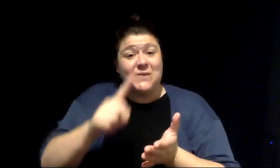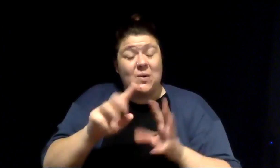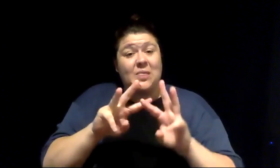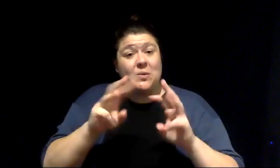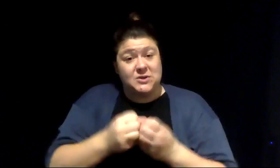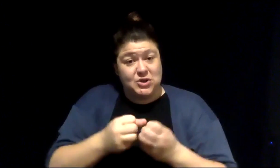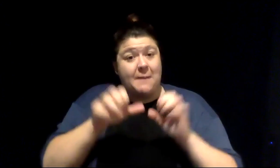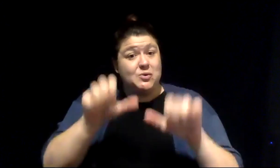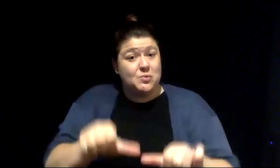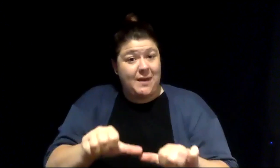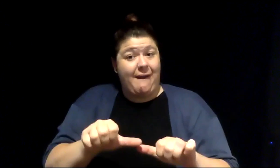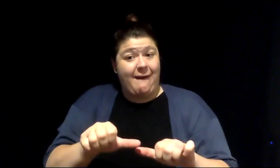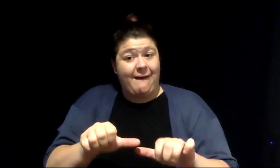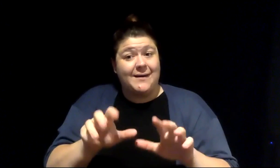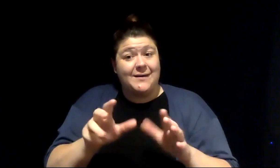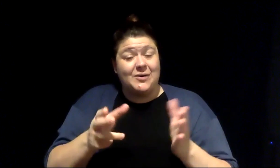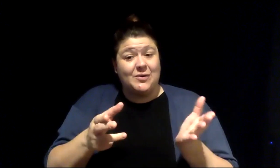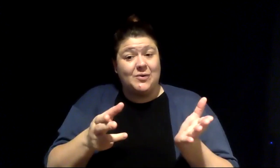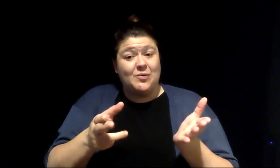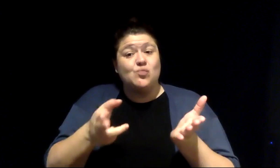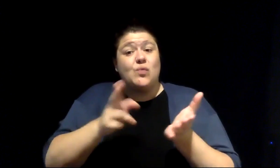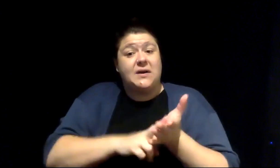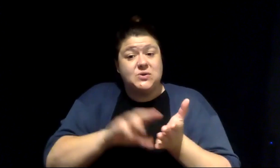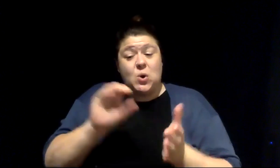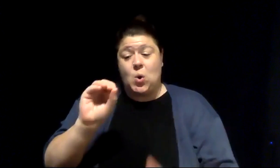register at the OHCIA